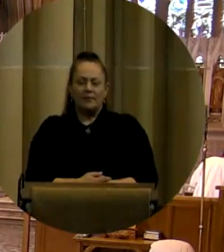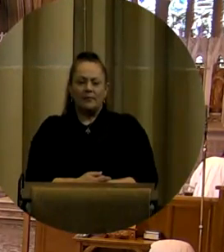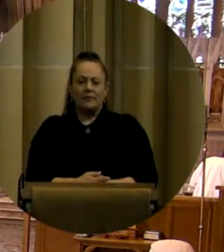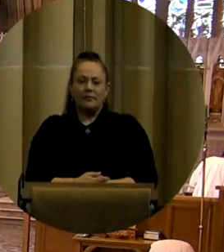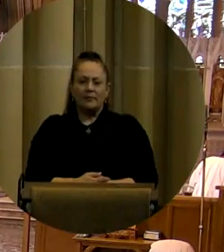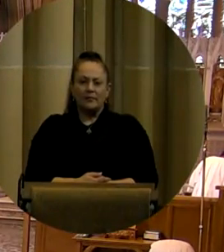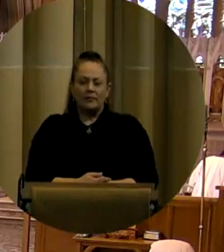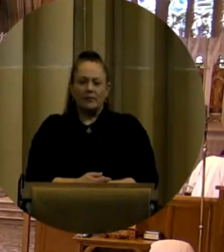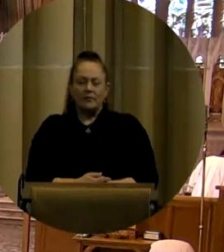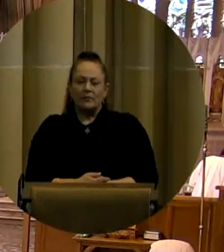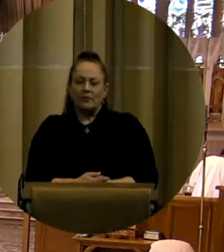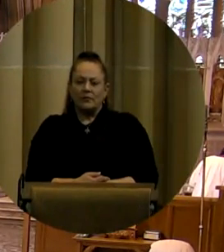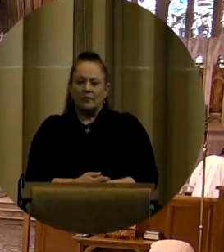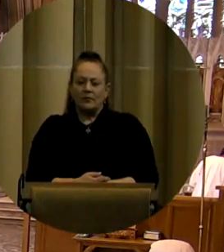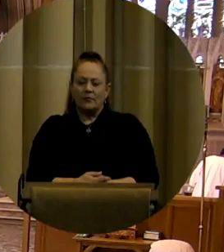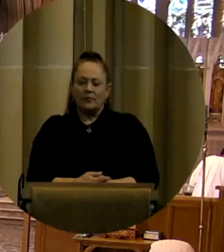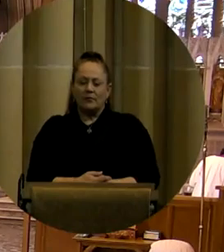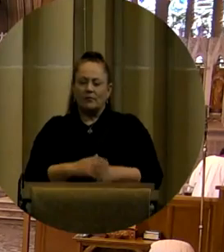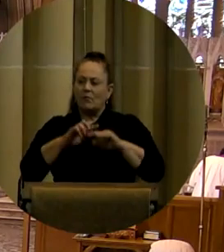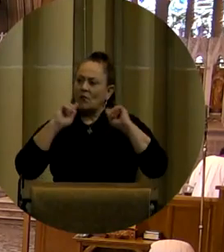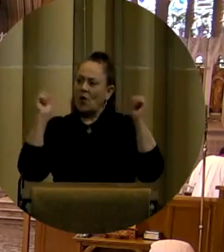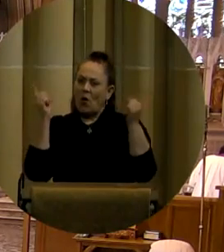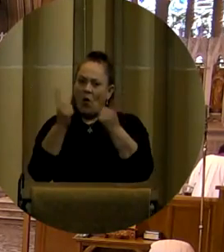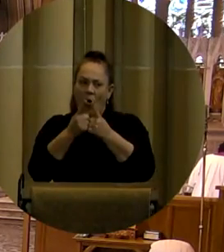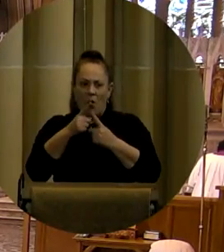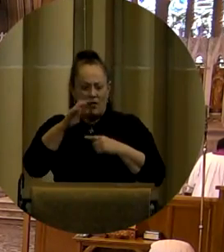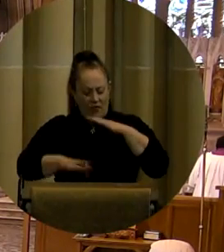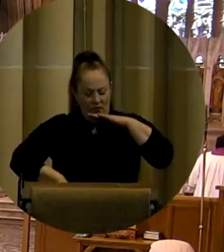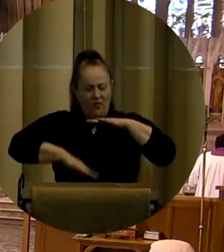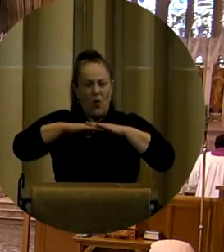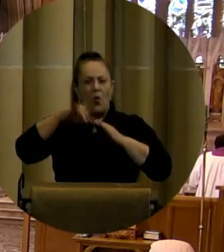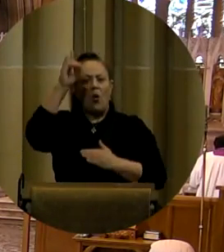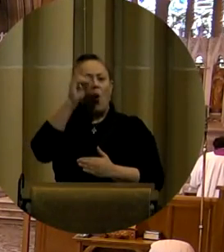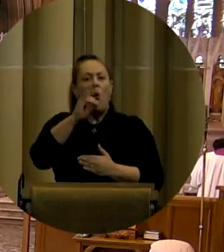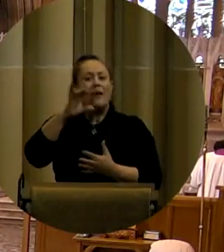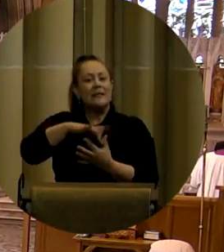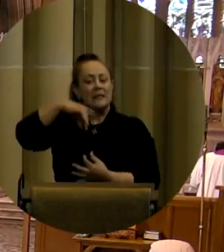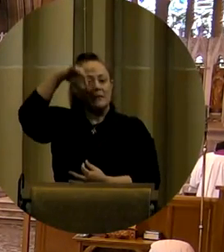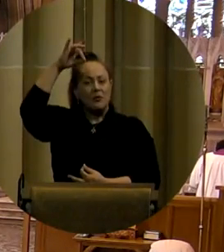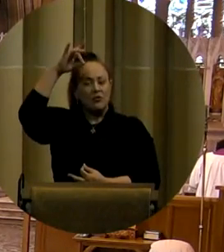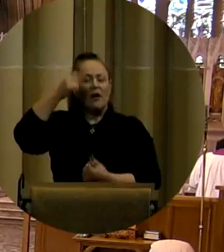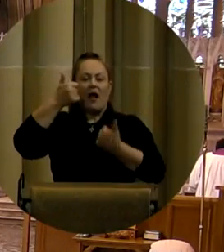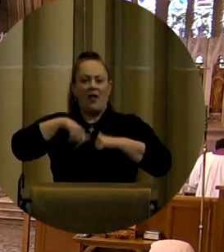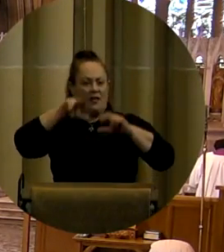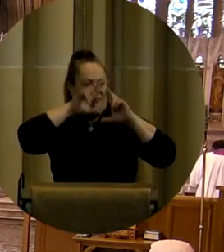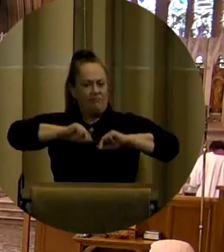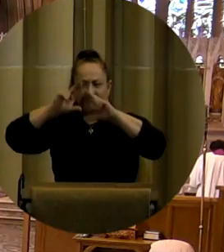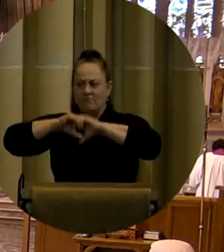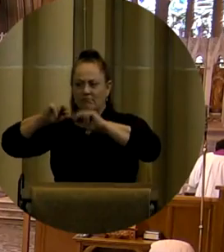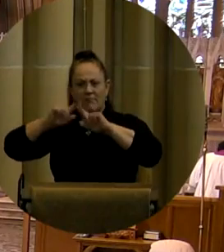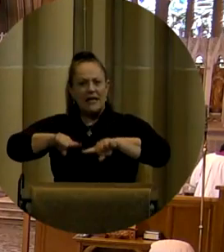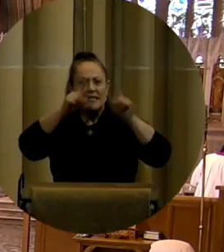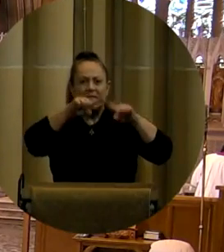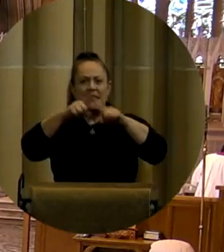them. They were all filled with the Holy Spirit and began to speak foreign